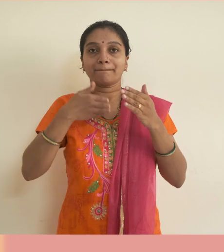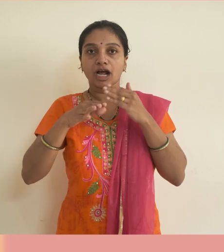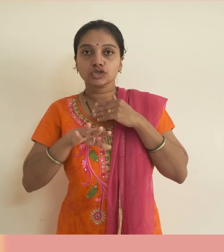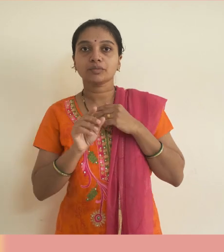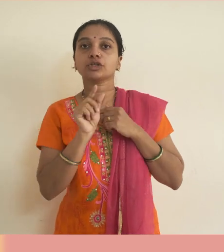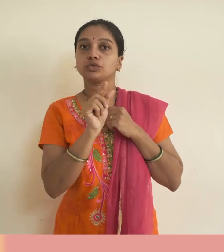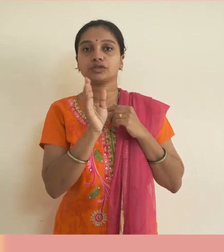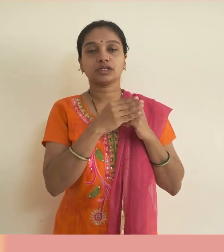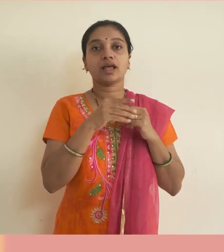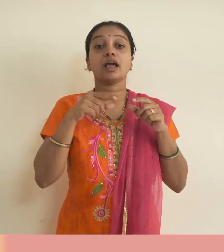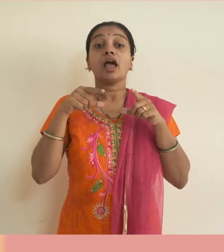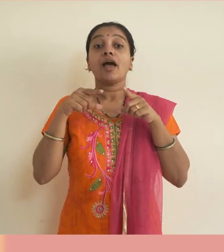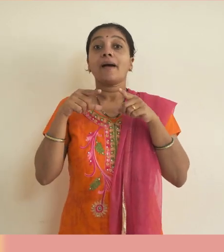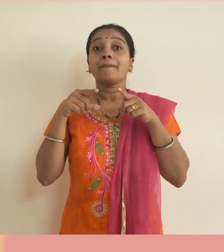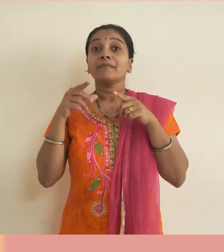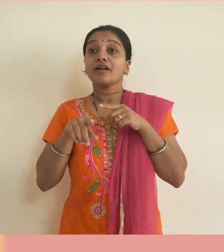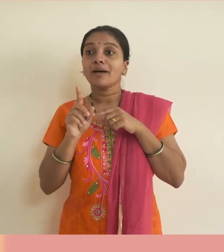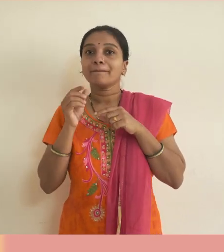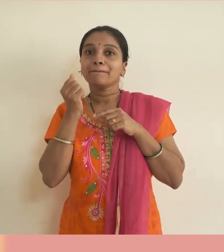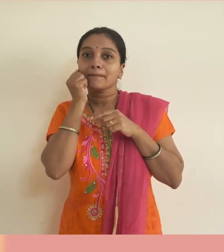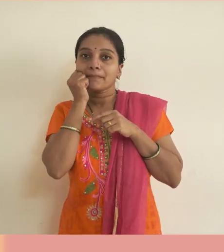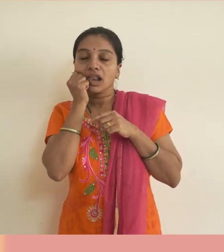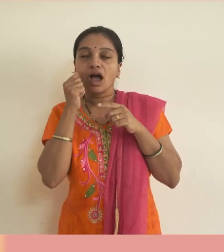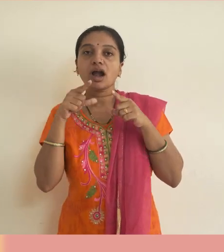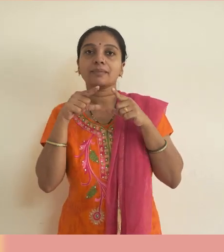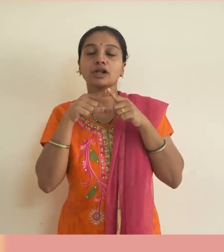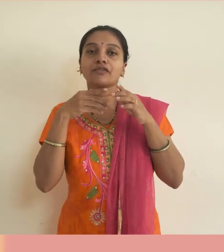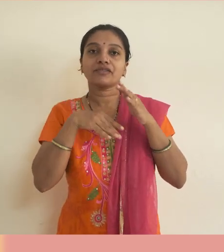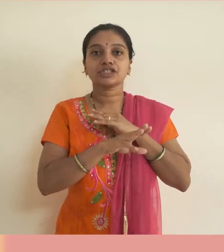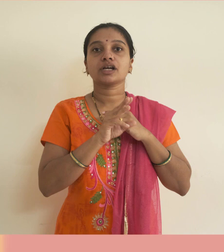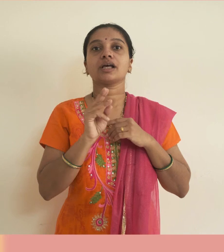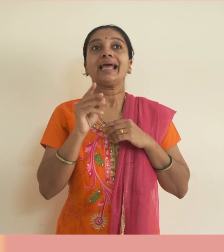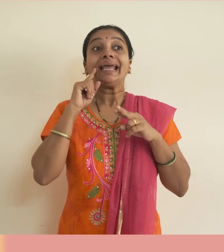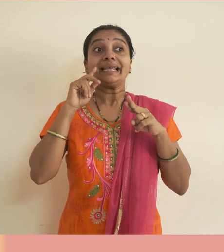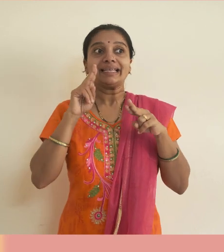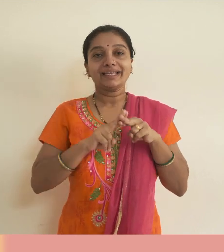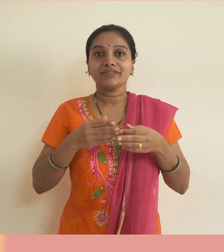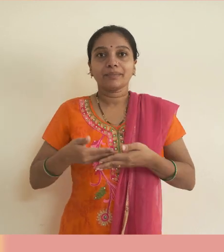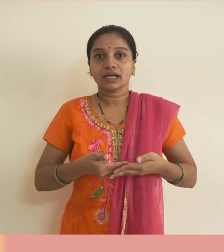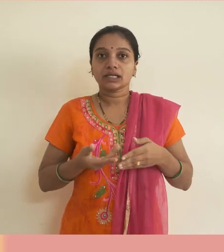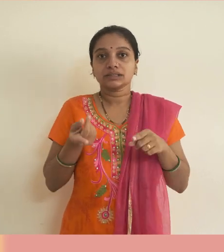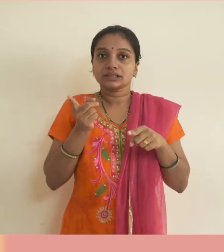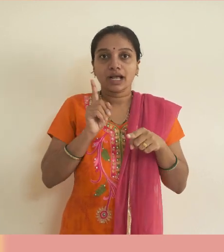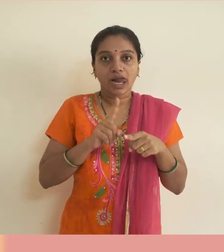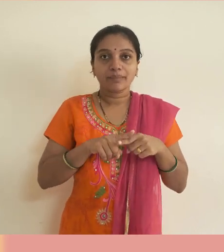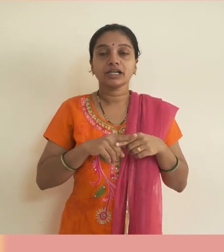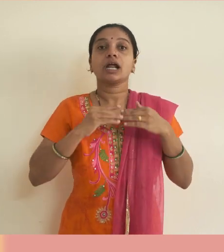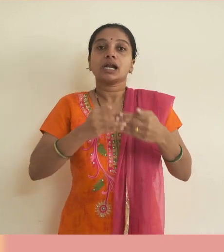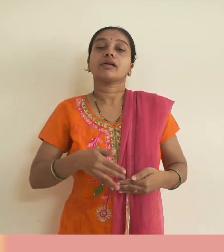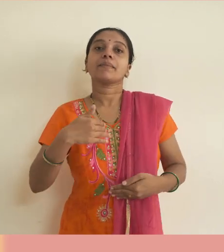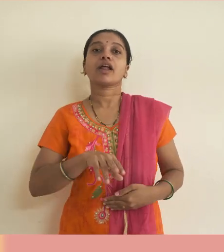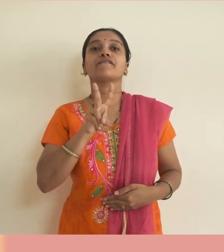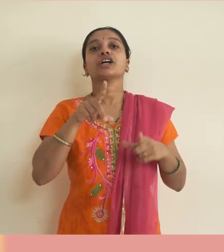passes through the urethra, menstrual blood passes through the vagina. In case of pregnancy, the baby is